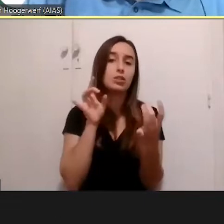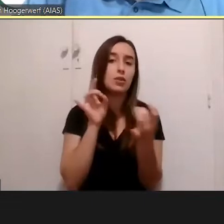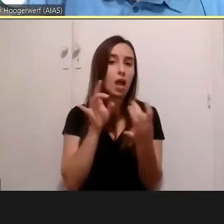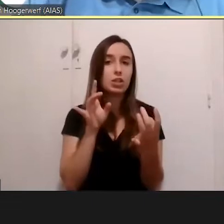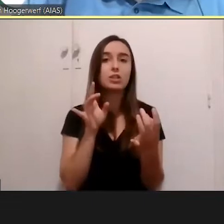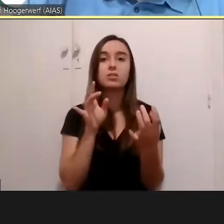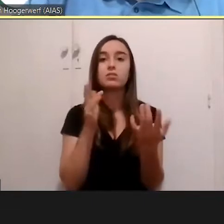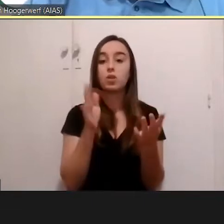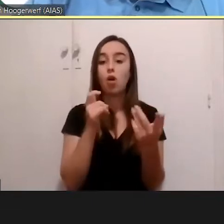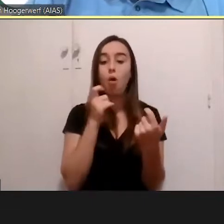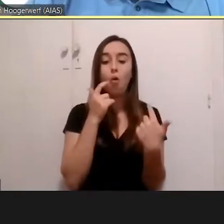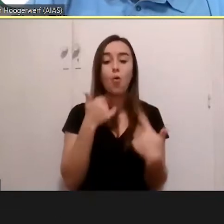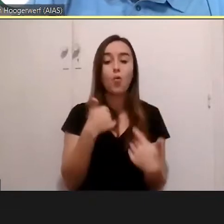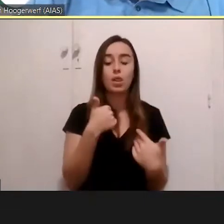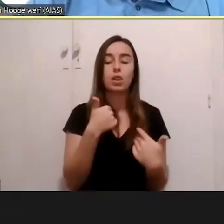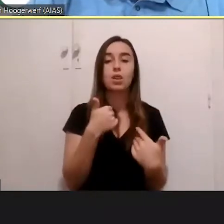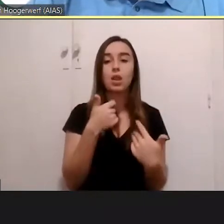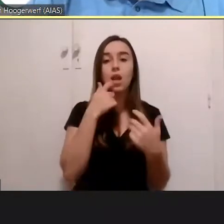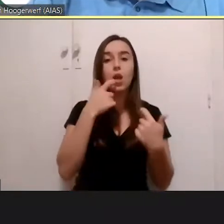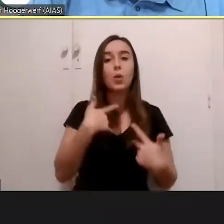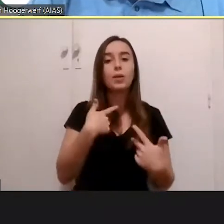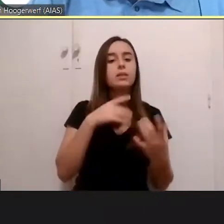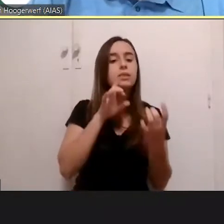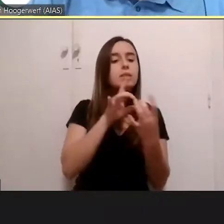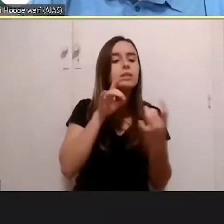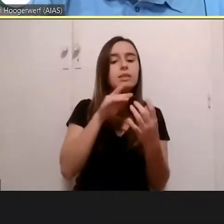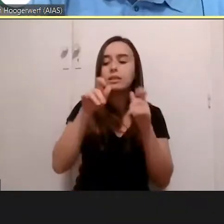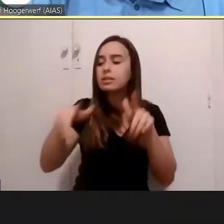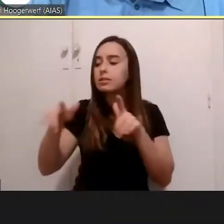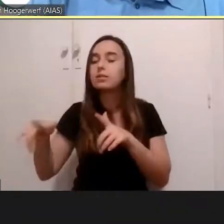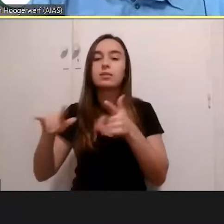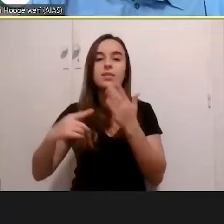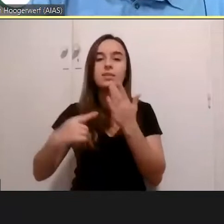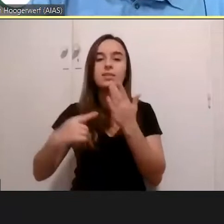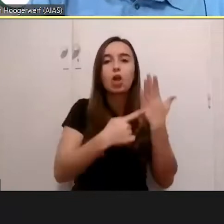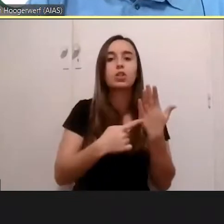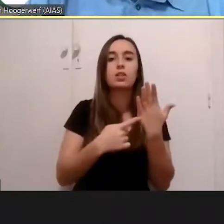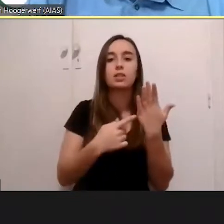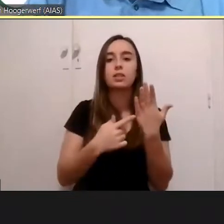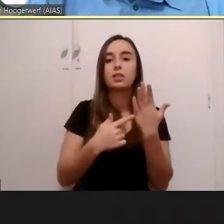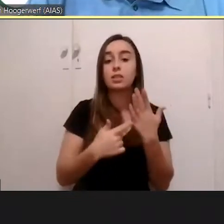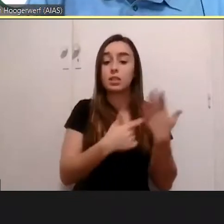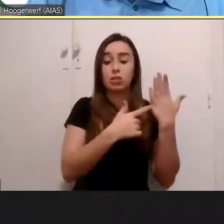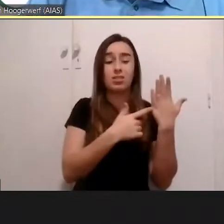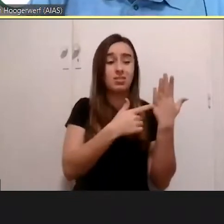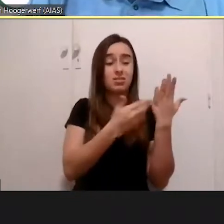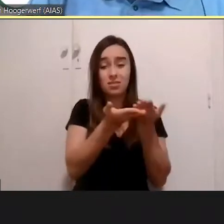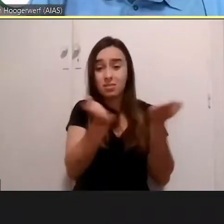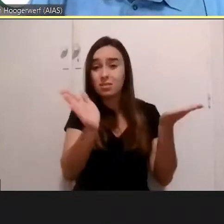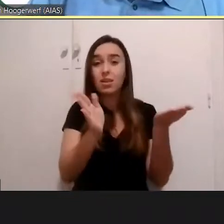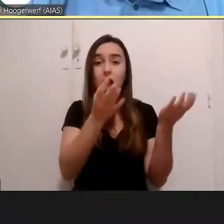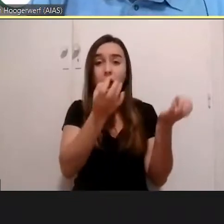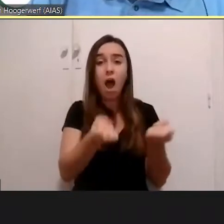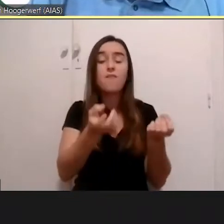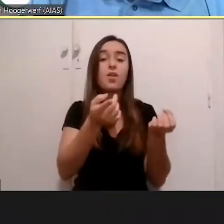human interfaces with the technology, with the solutions that are in place to provide people